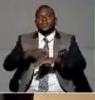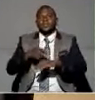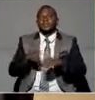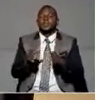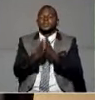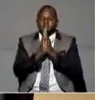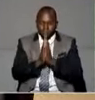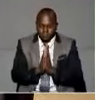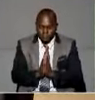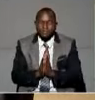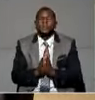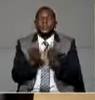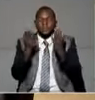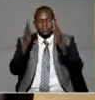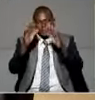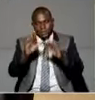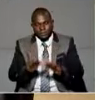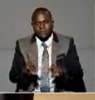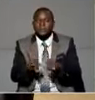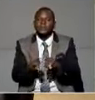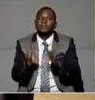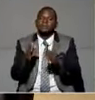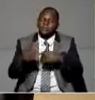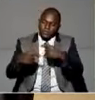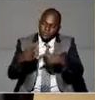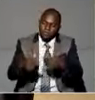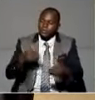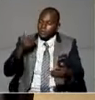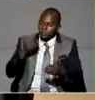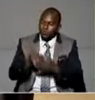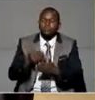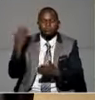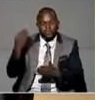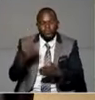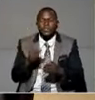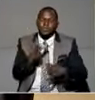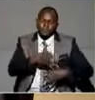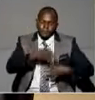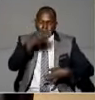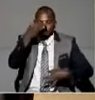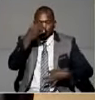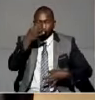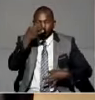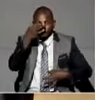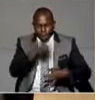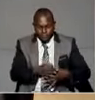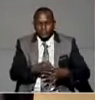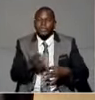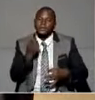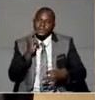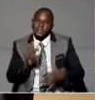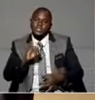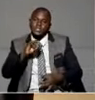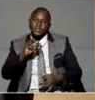to pray that God will bless you. We want always to be good stewards, faithful, as we look at Janan Luwum,